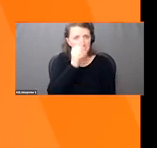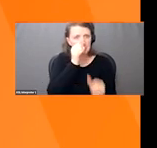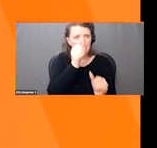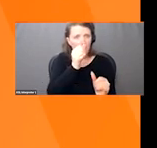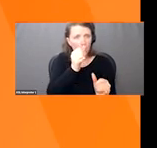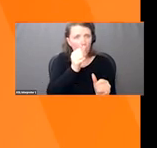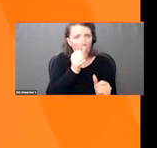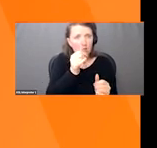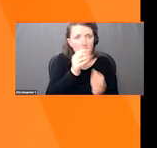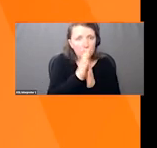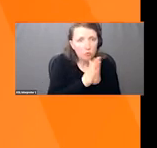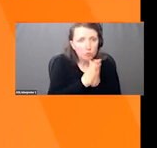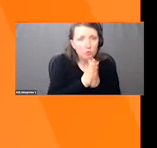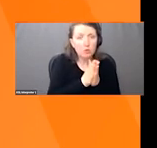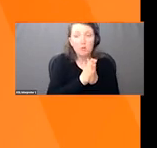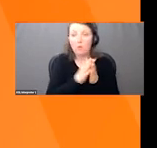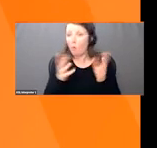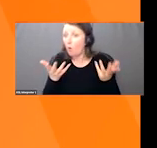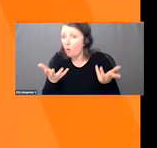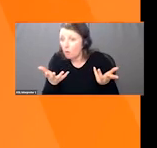customers.